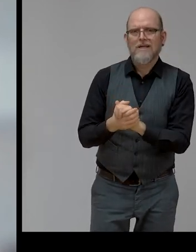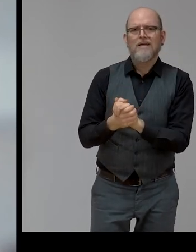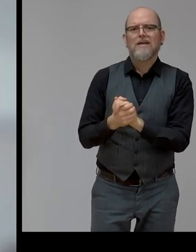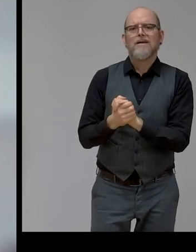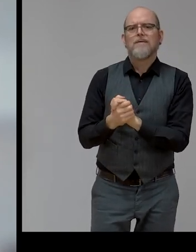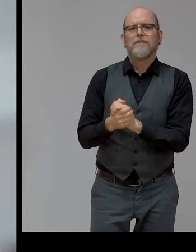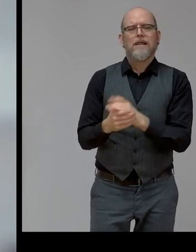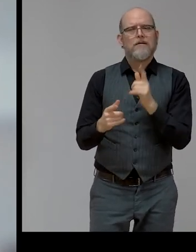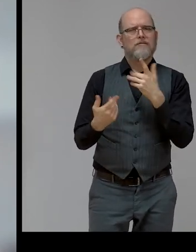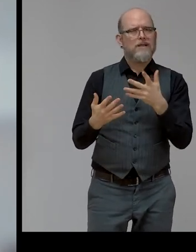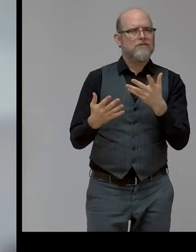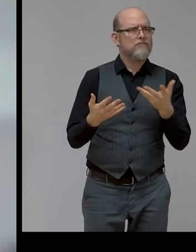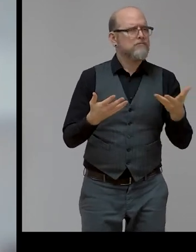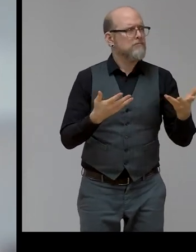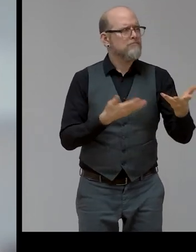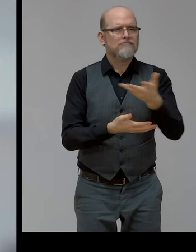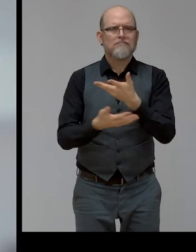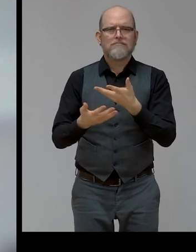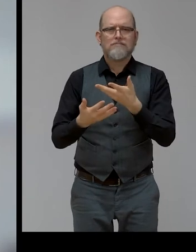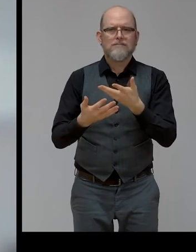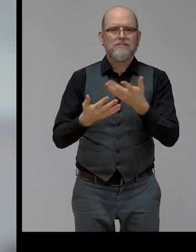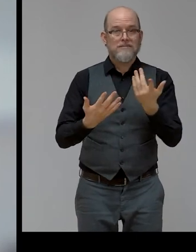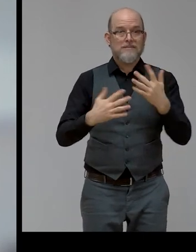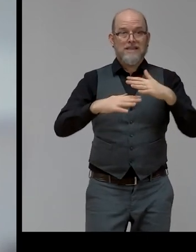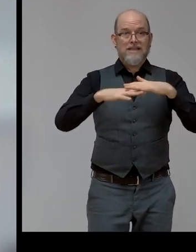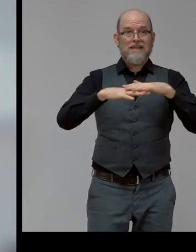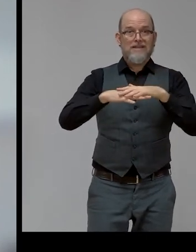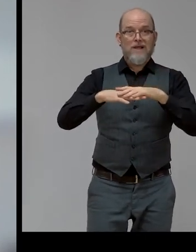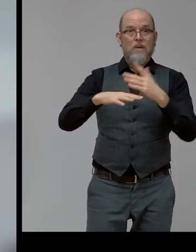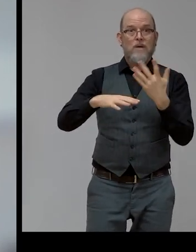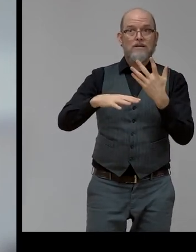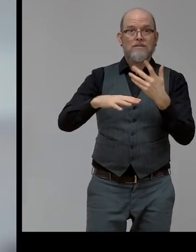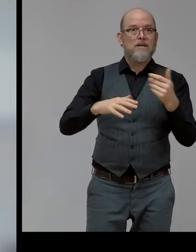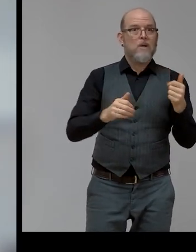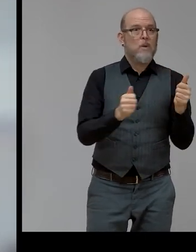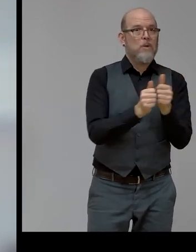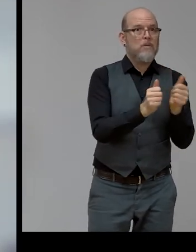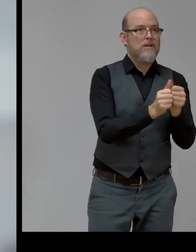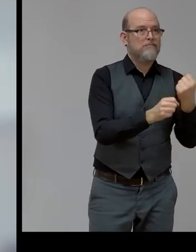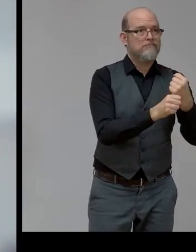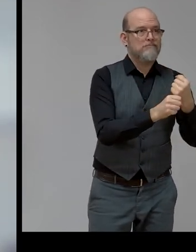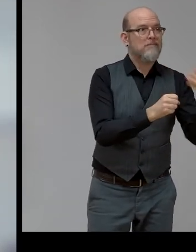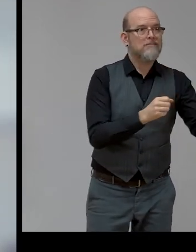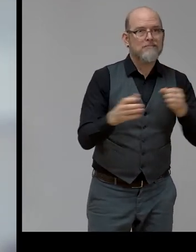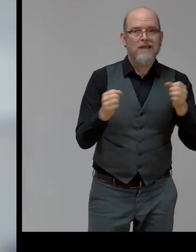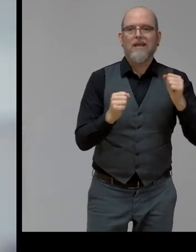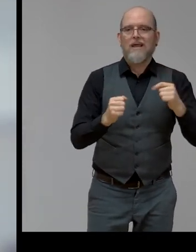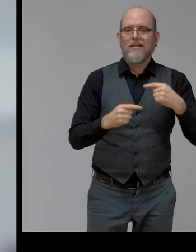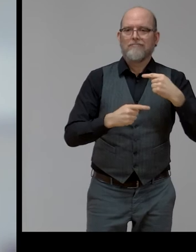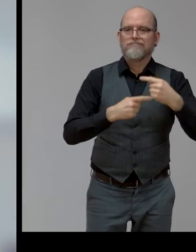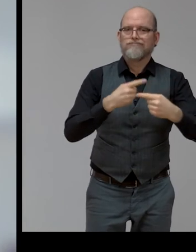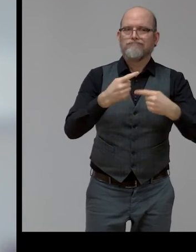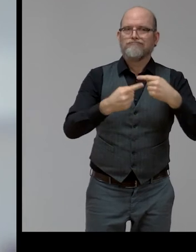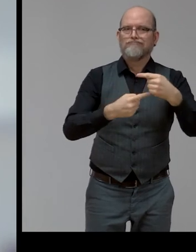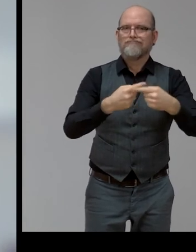generate evidence, and promote collaboration to bring down silo work. So Joy, welcome, and the floor